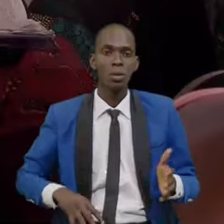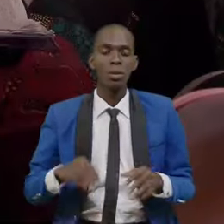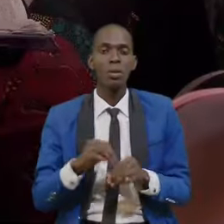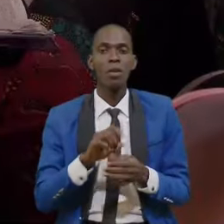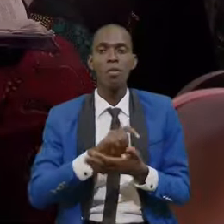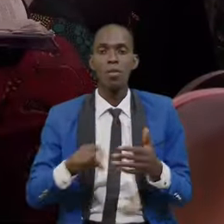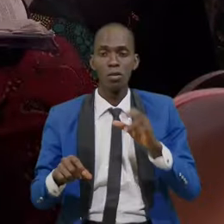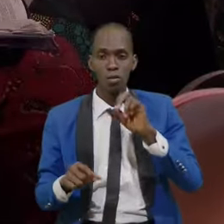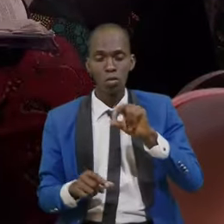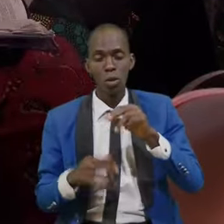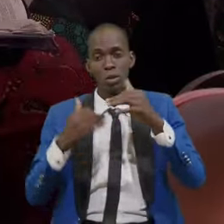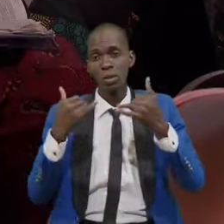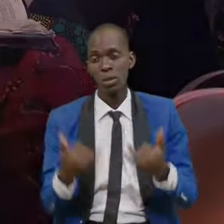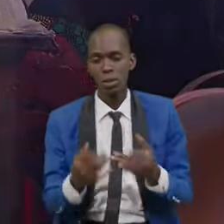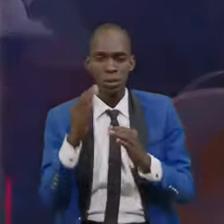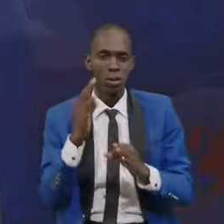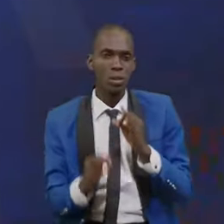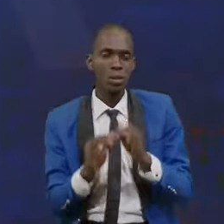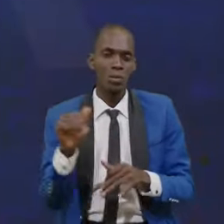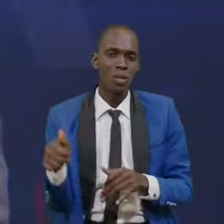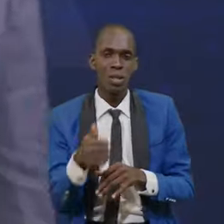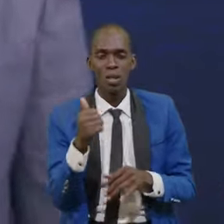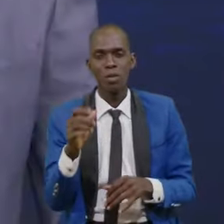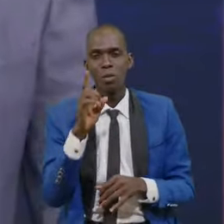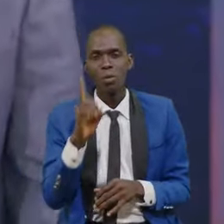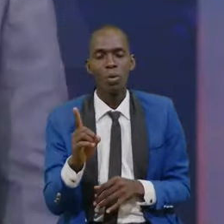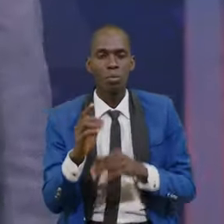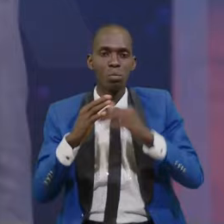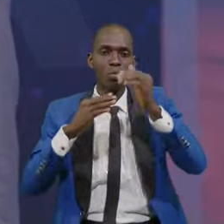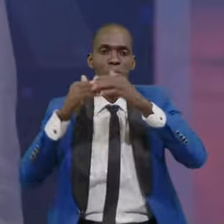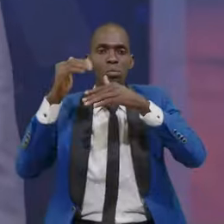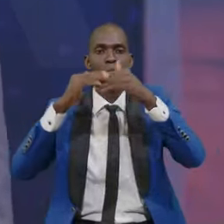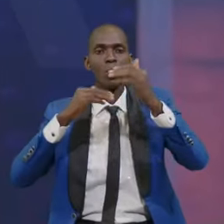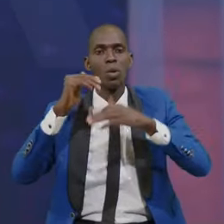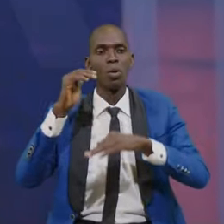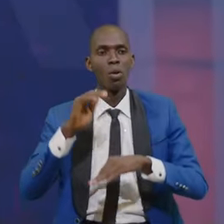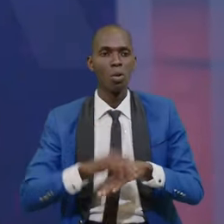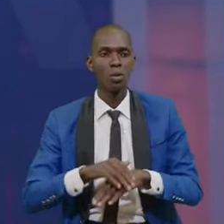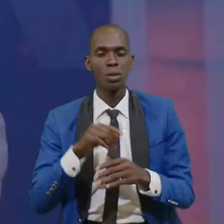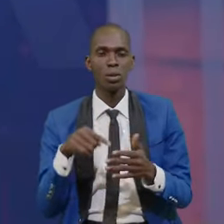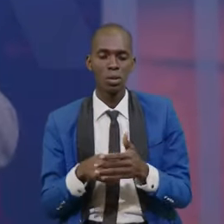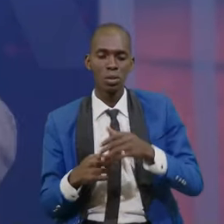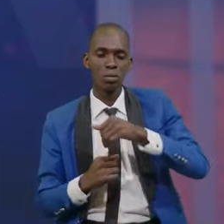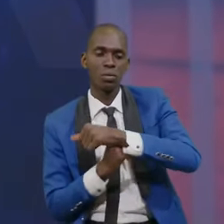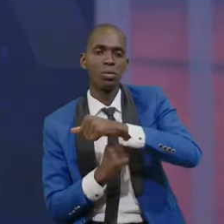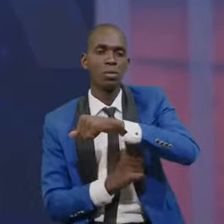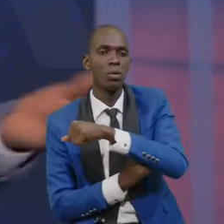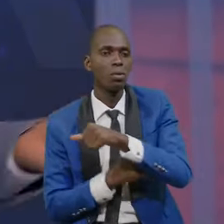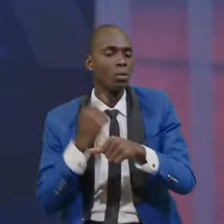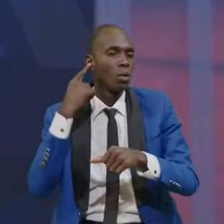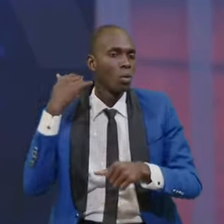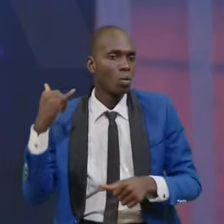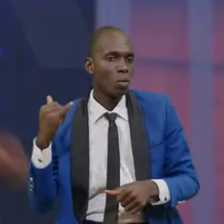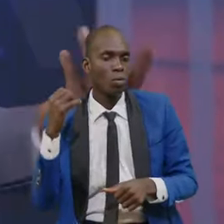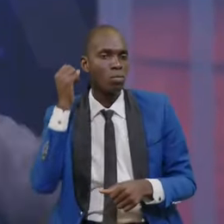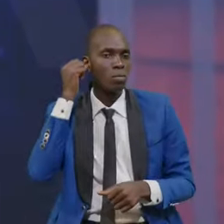verse 12 now, if any man build upon this foundation, gold,